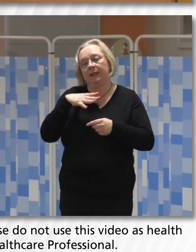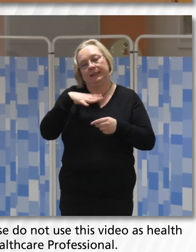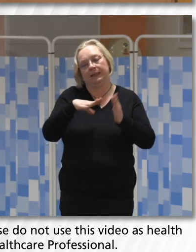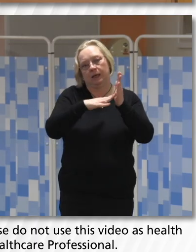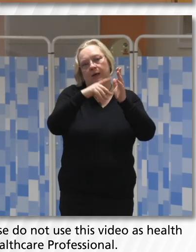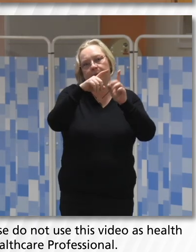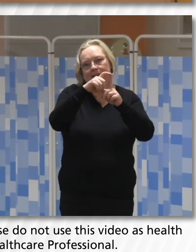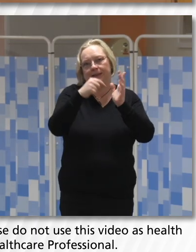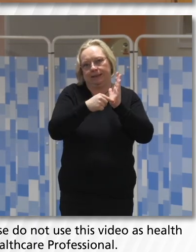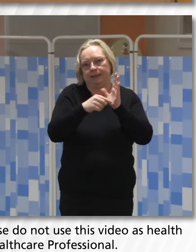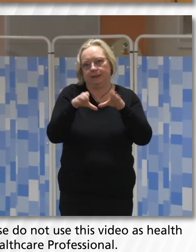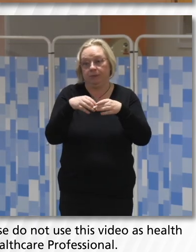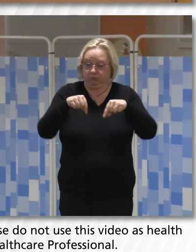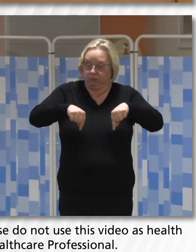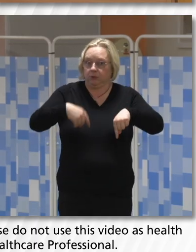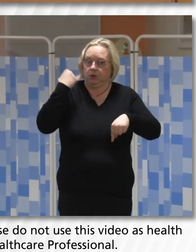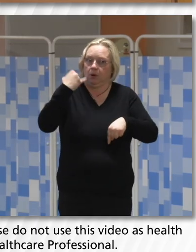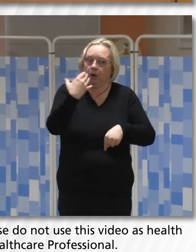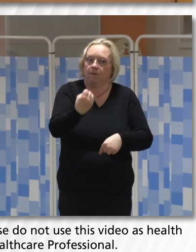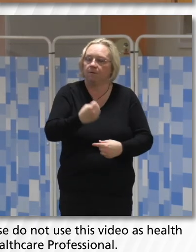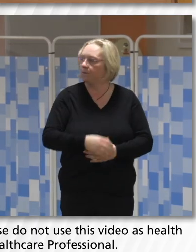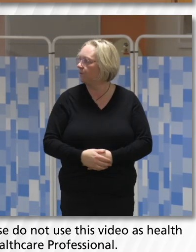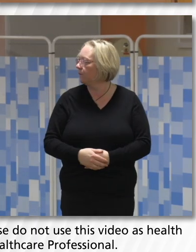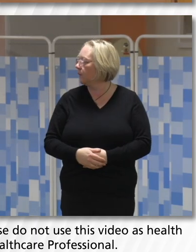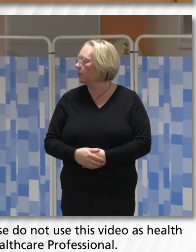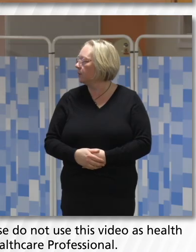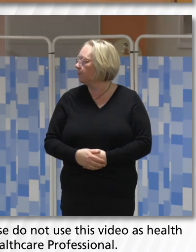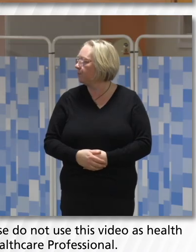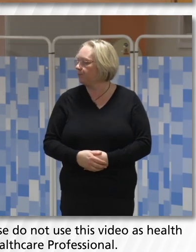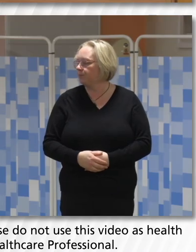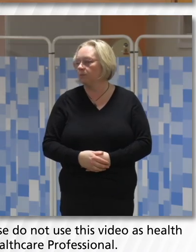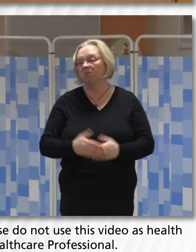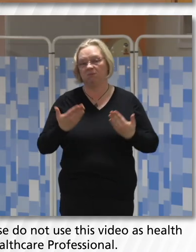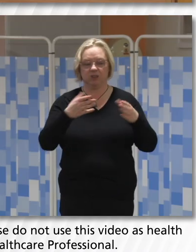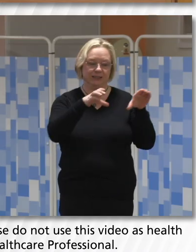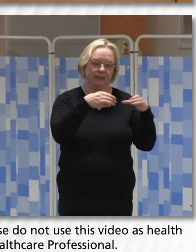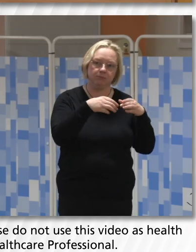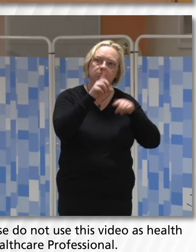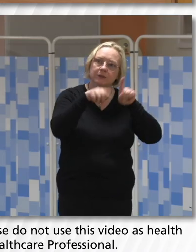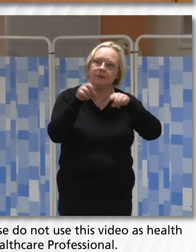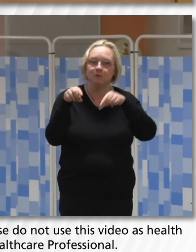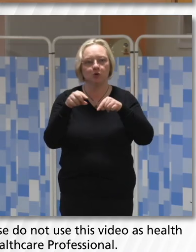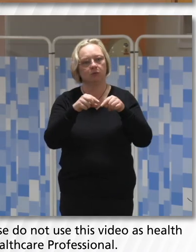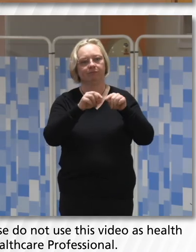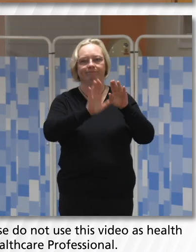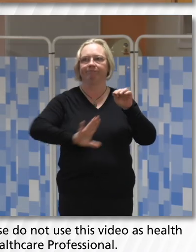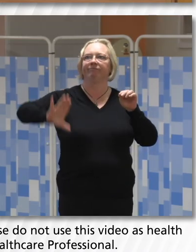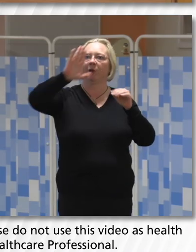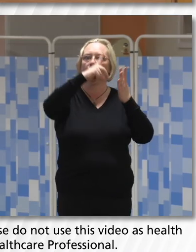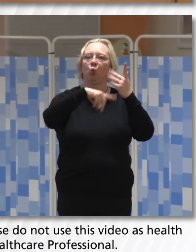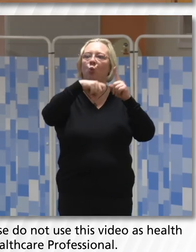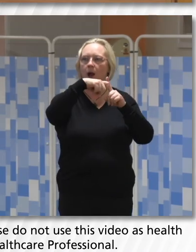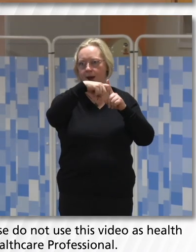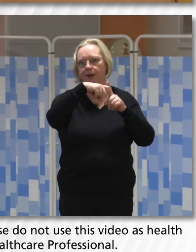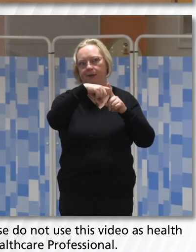have here in Derby. And that team will look very different depending on where somebody is in the country. But they reckon that